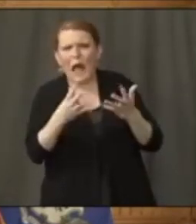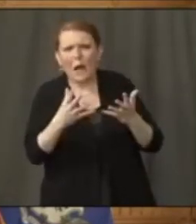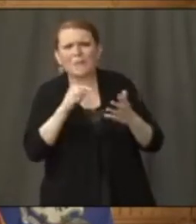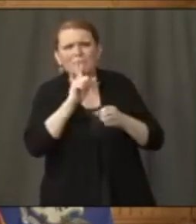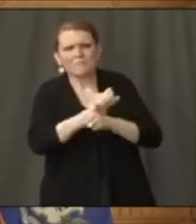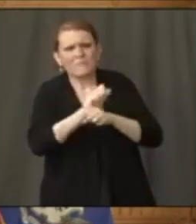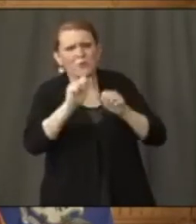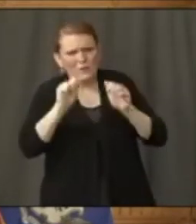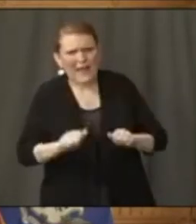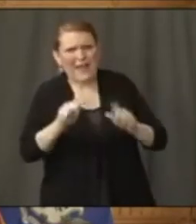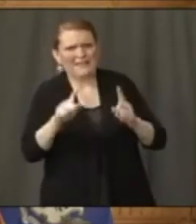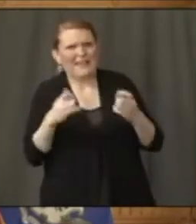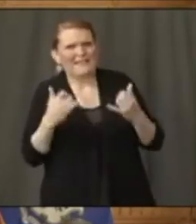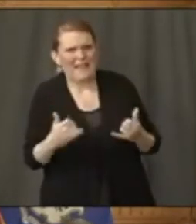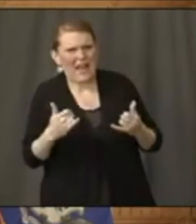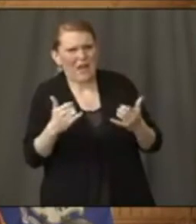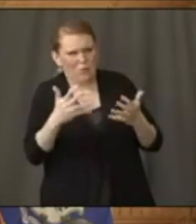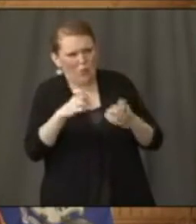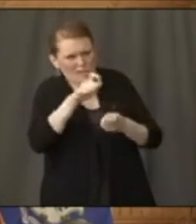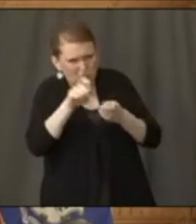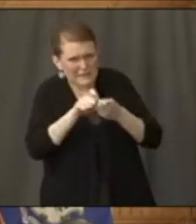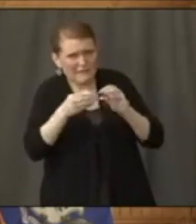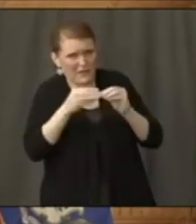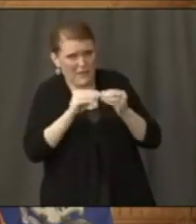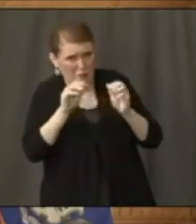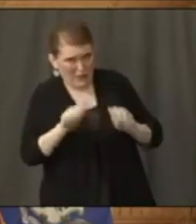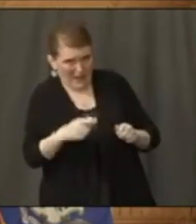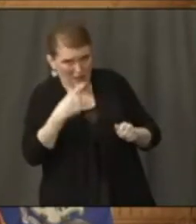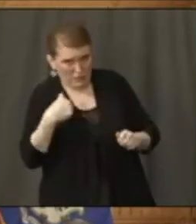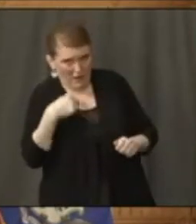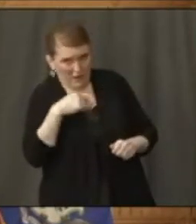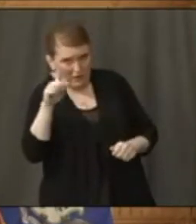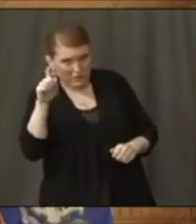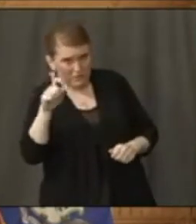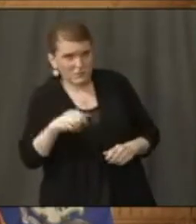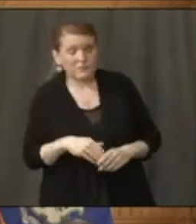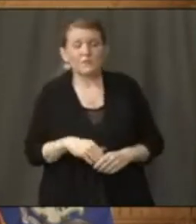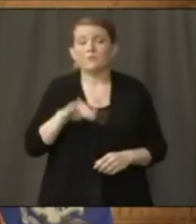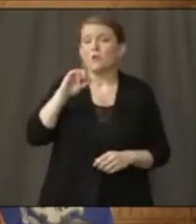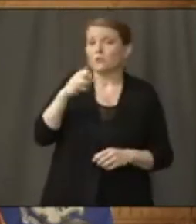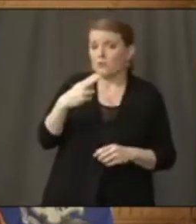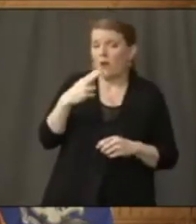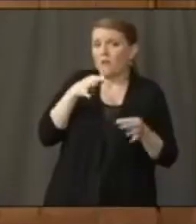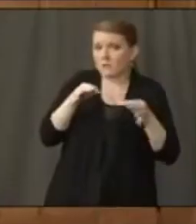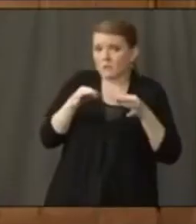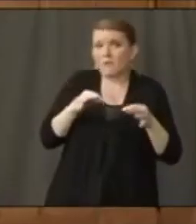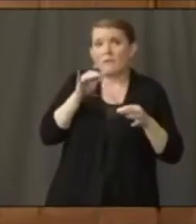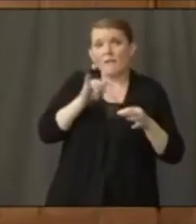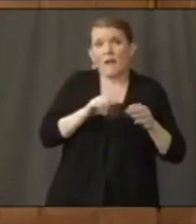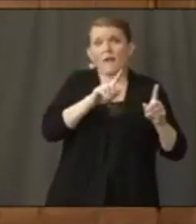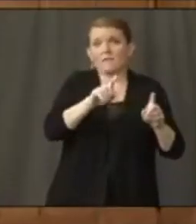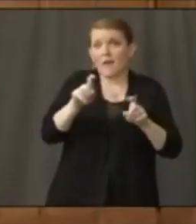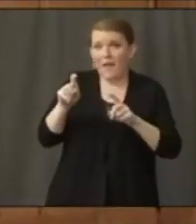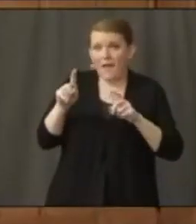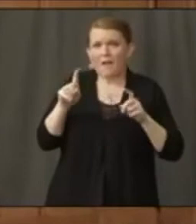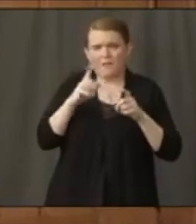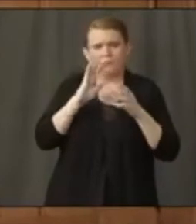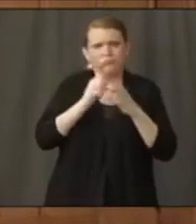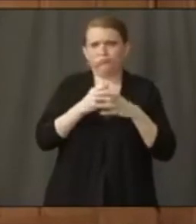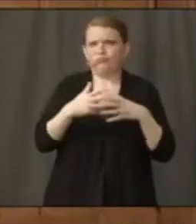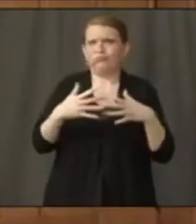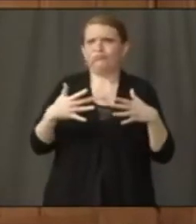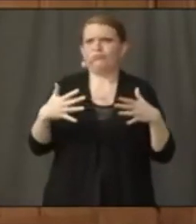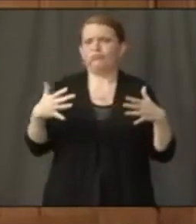Yeah, so the number is growing by the day as we add more lab testing partners. It is currently well in excess of